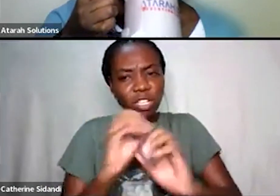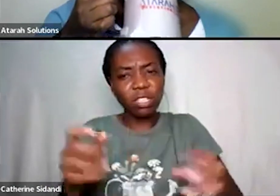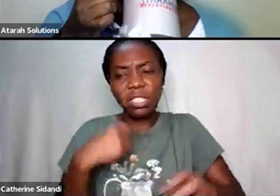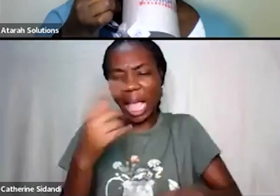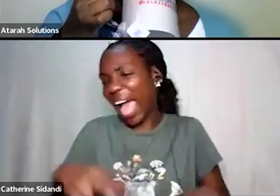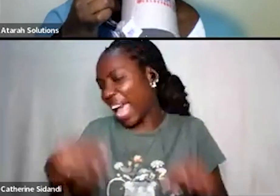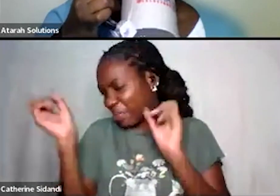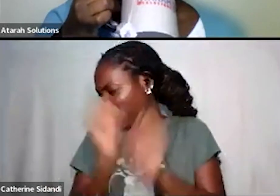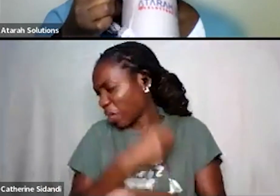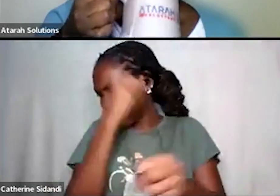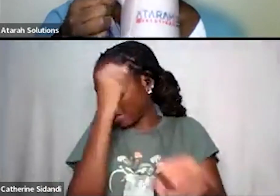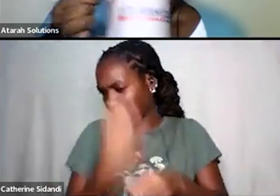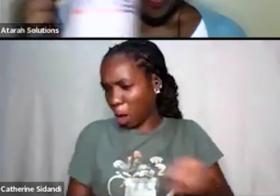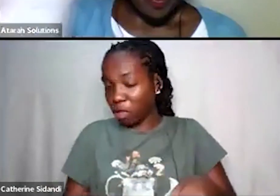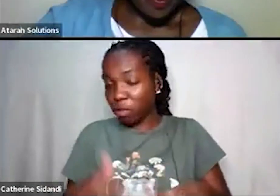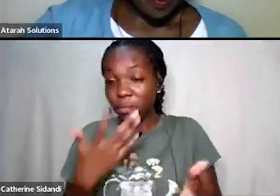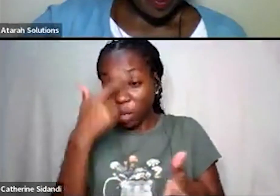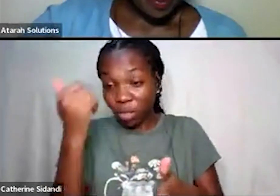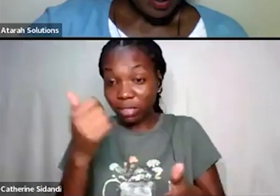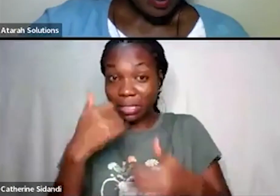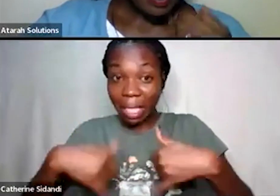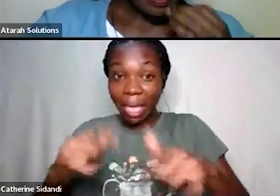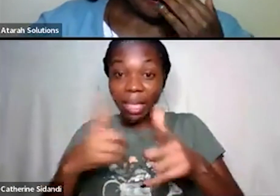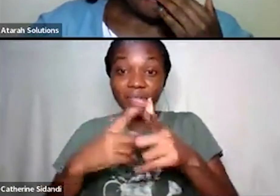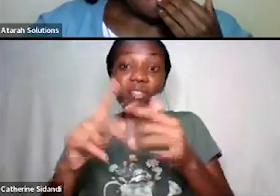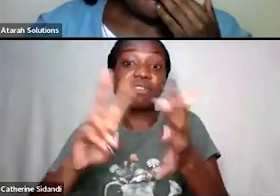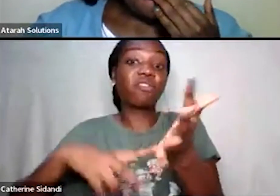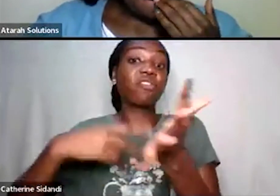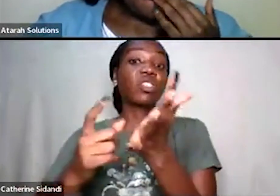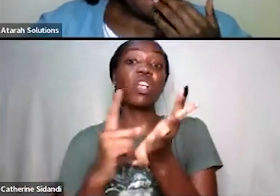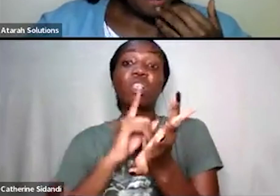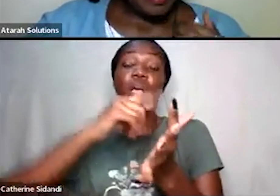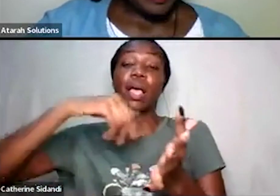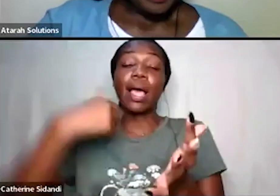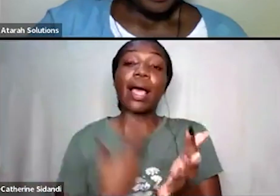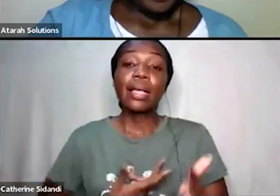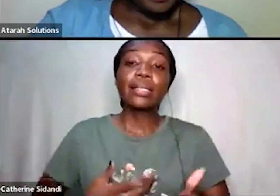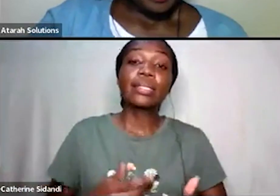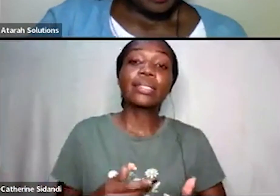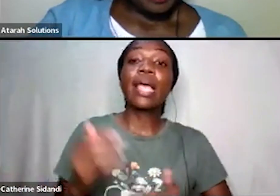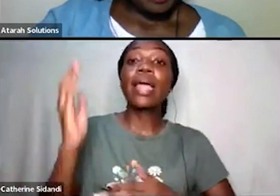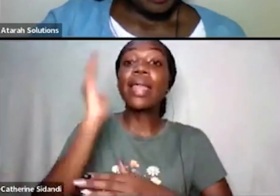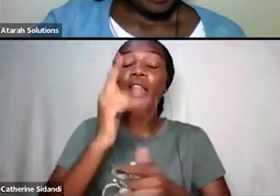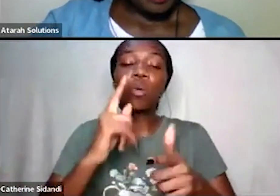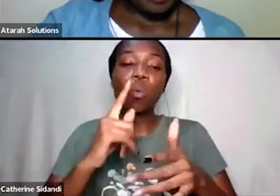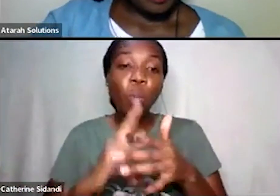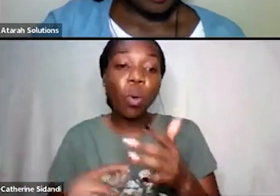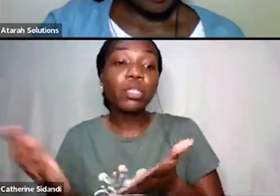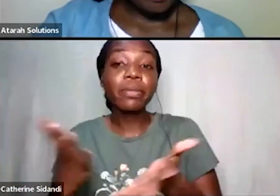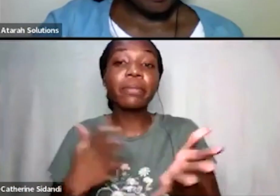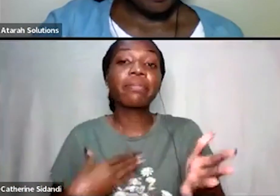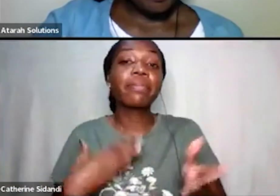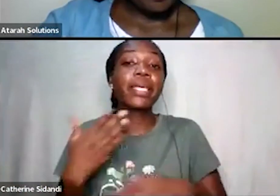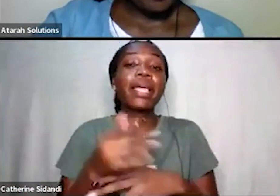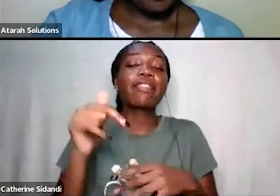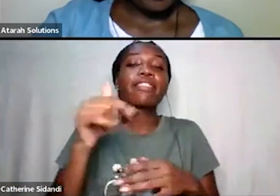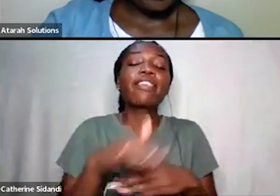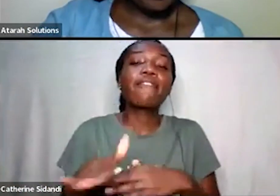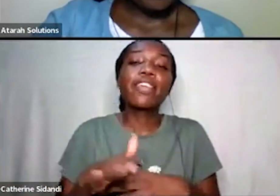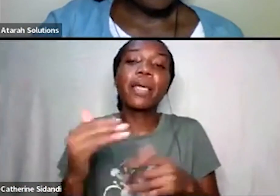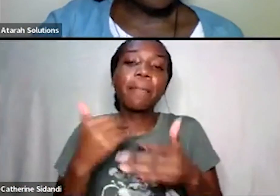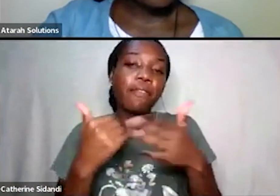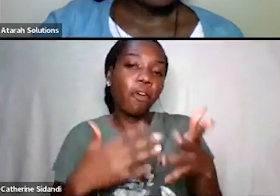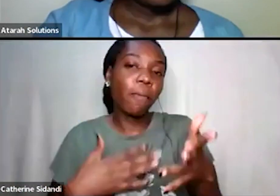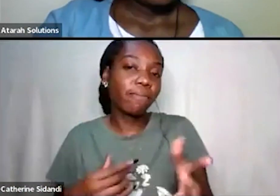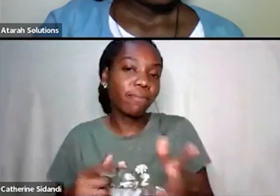they tried, but they didn't succeed. So let's just come straight to what has actually brought me here this evening. And before I start, I would like,